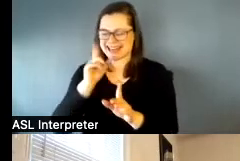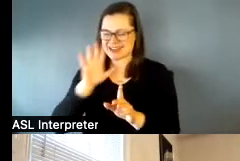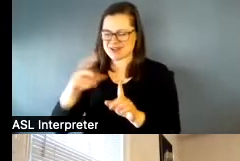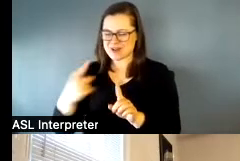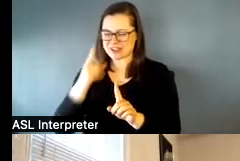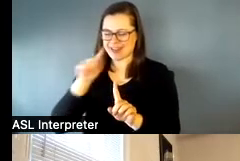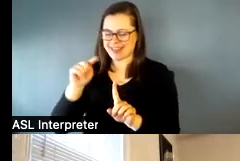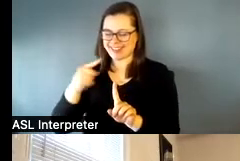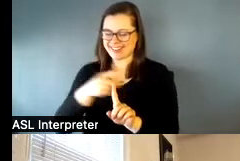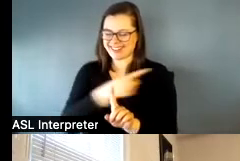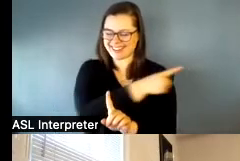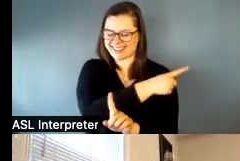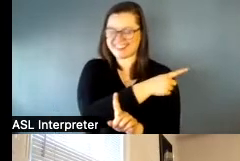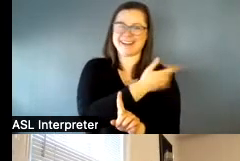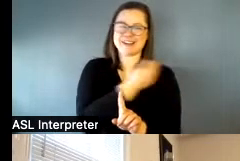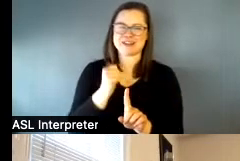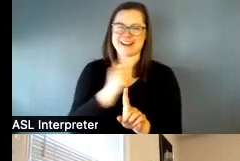bit, but I think that